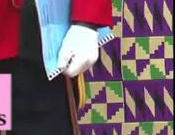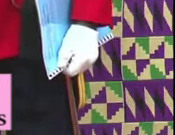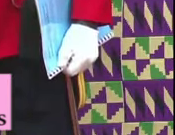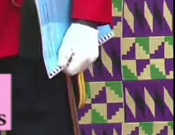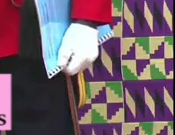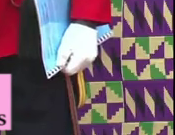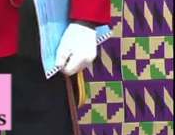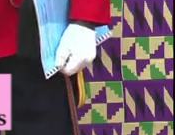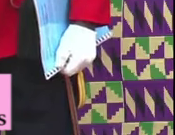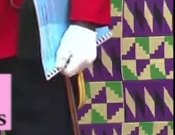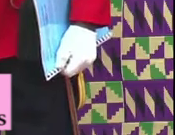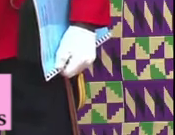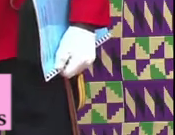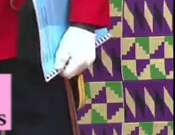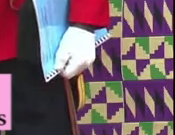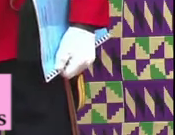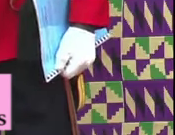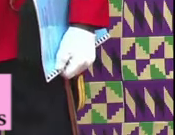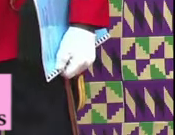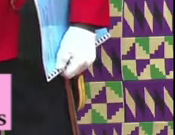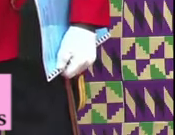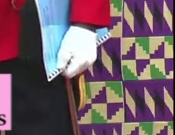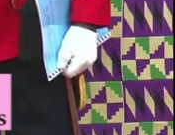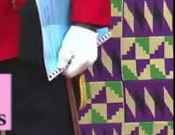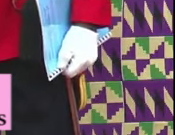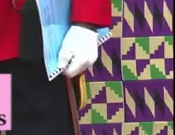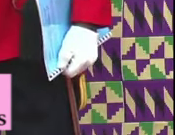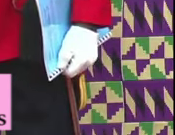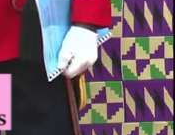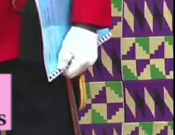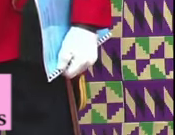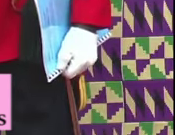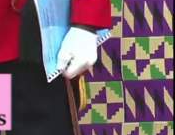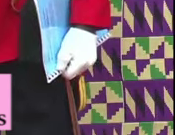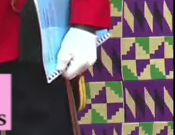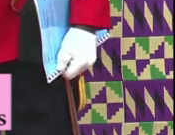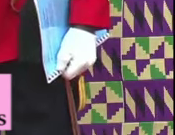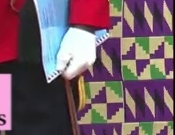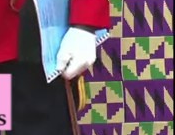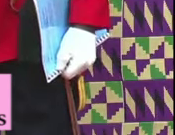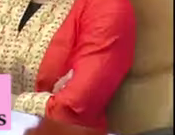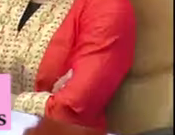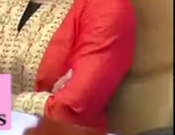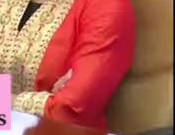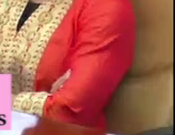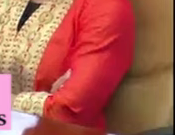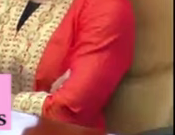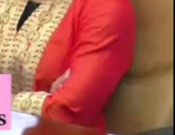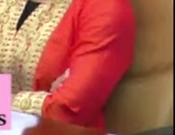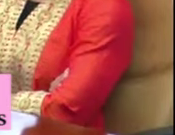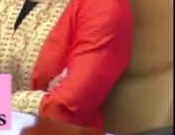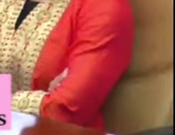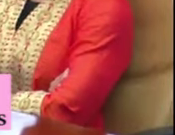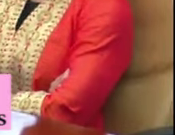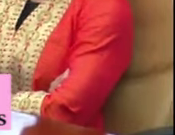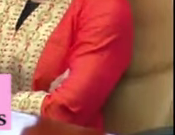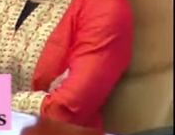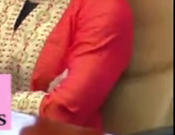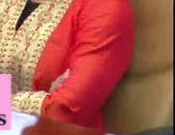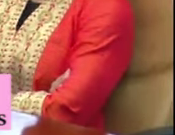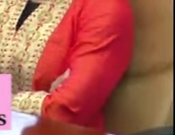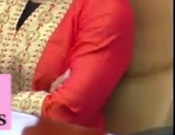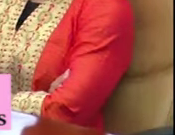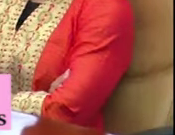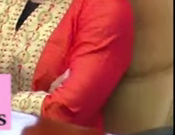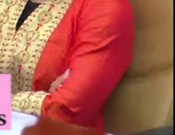vaccines are procured and supplied as a matter of urgency and emergency. The Ghana